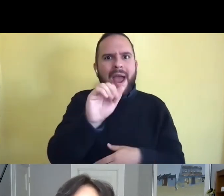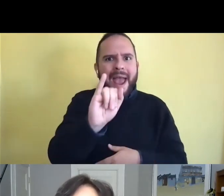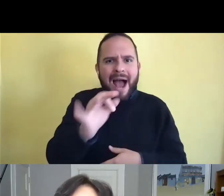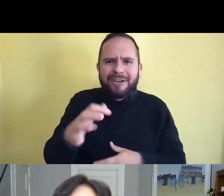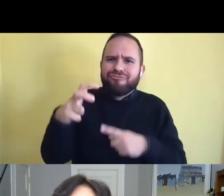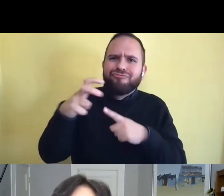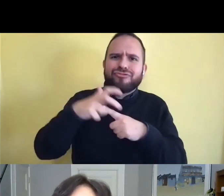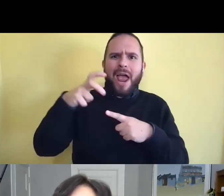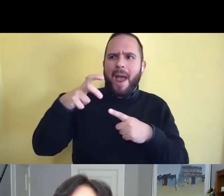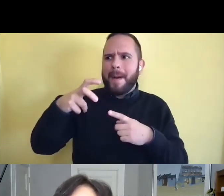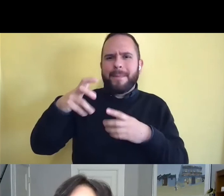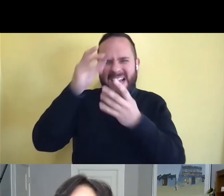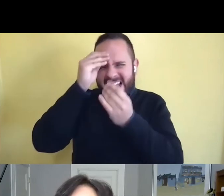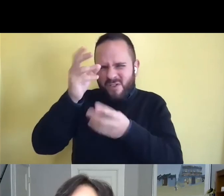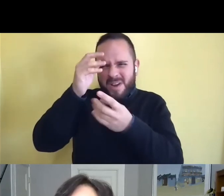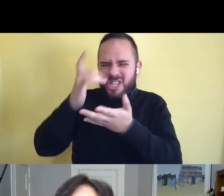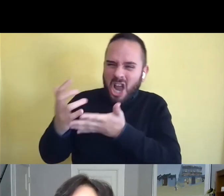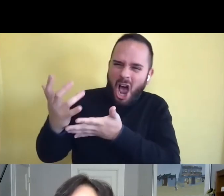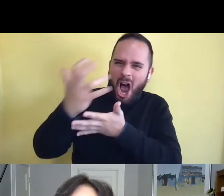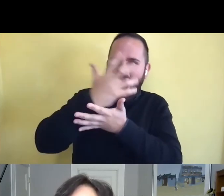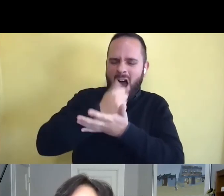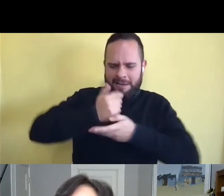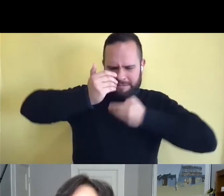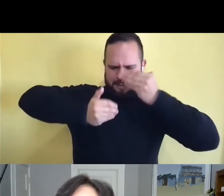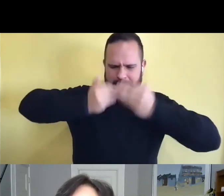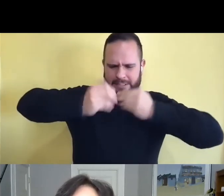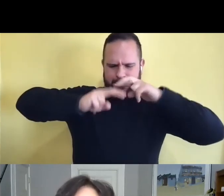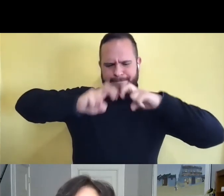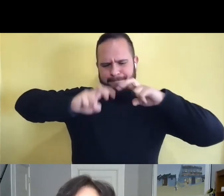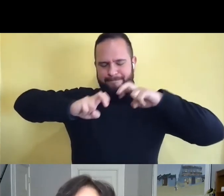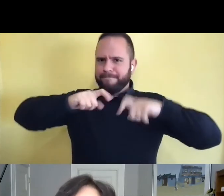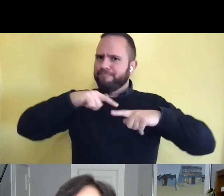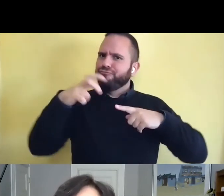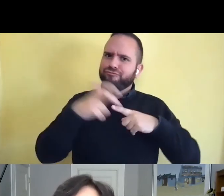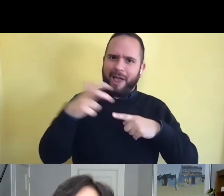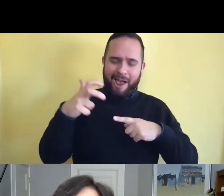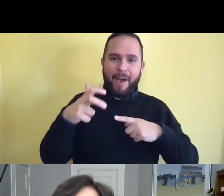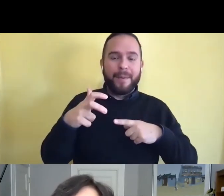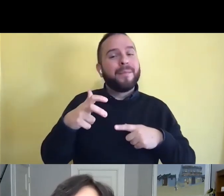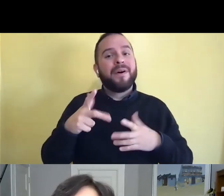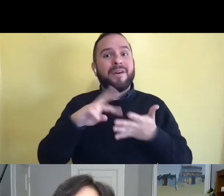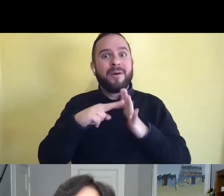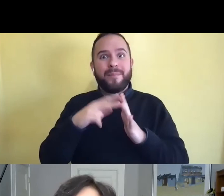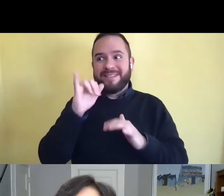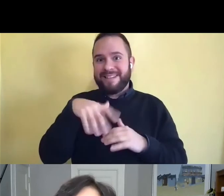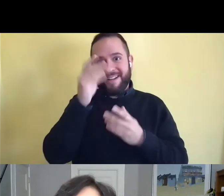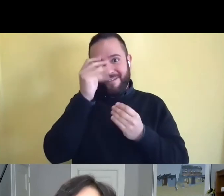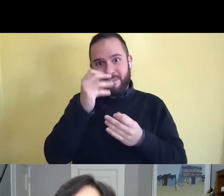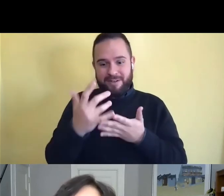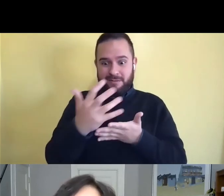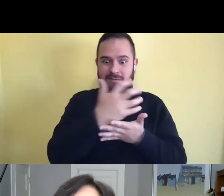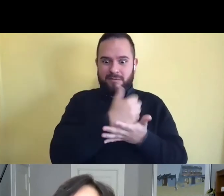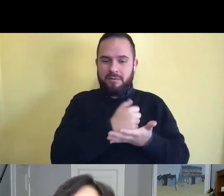and further into the future, we can begin to categorize people's abilities versus the